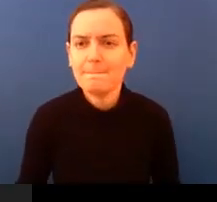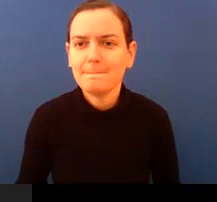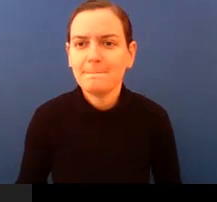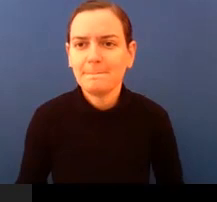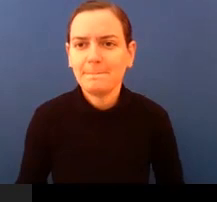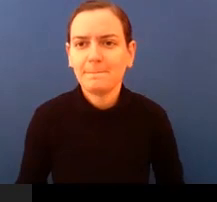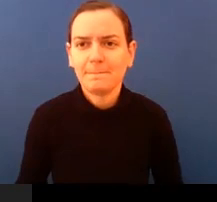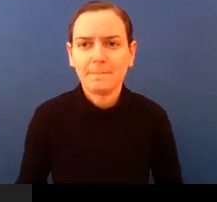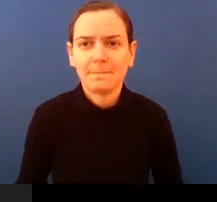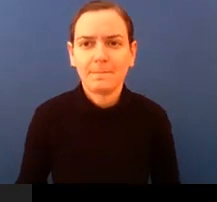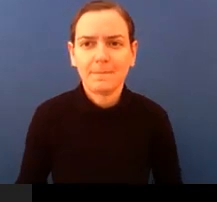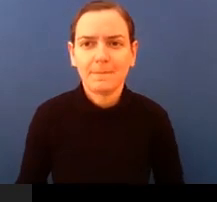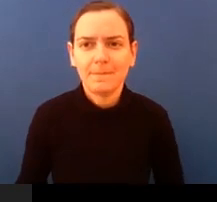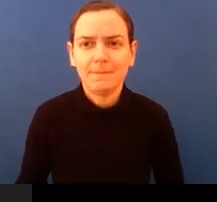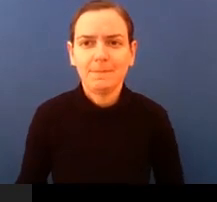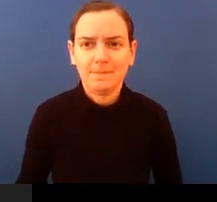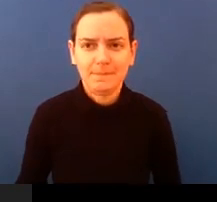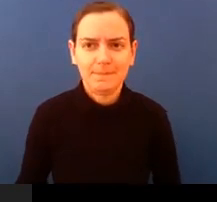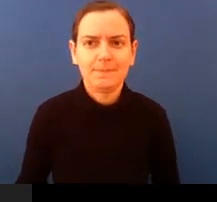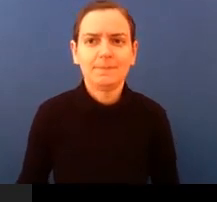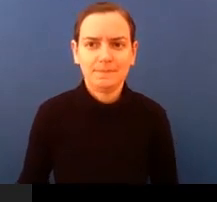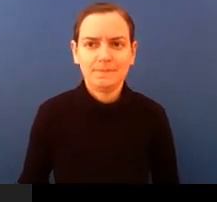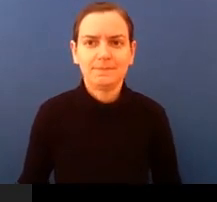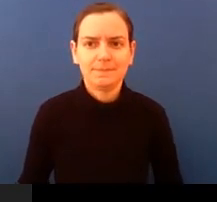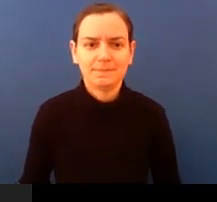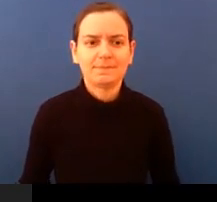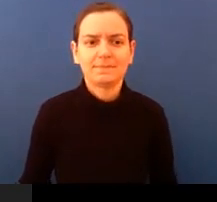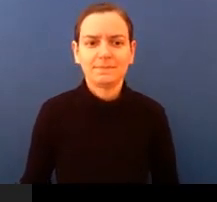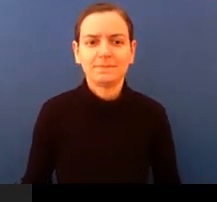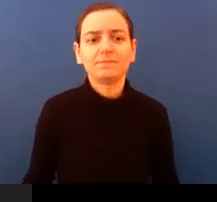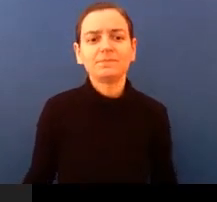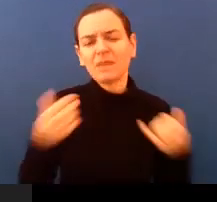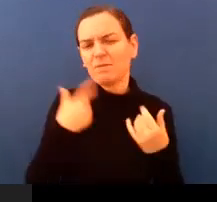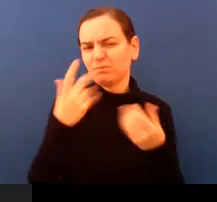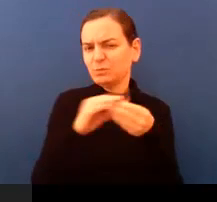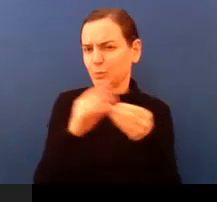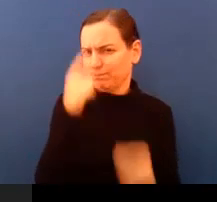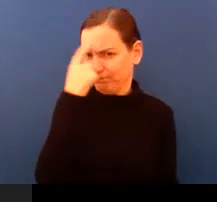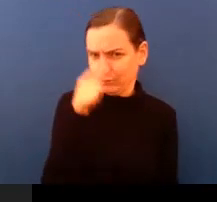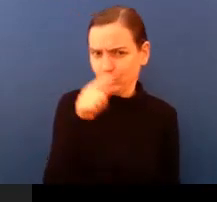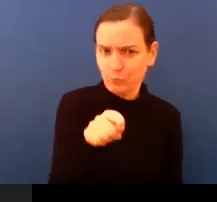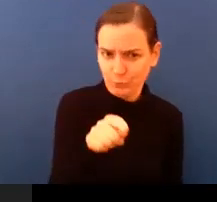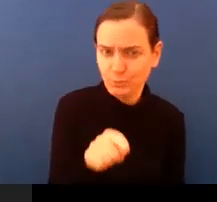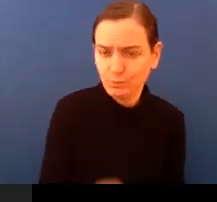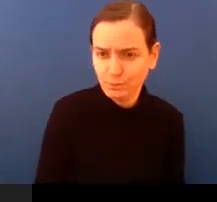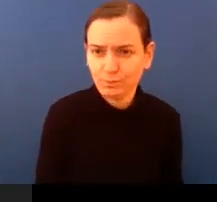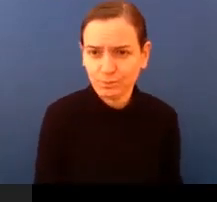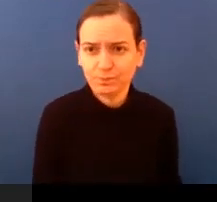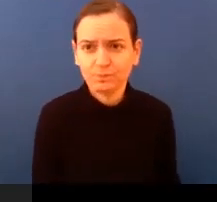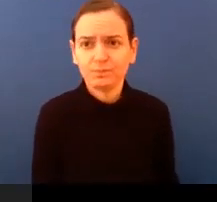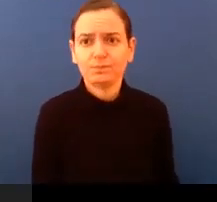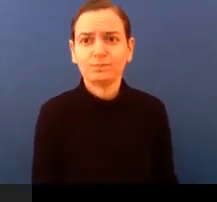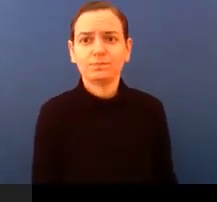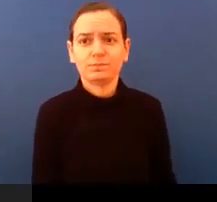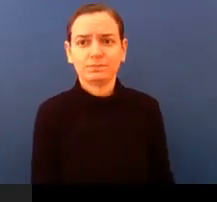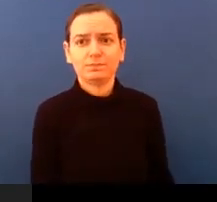T station. They were filming her for something for the MBTA. And they wanted to take a